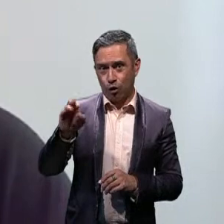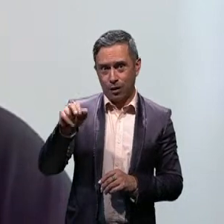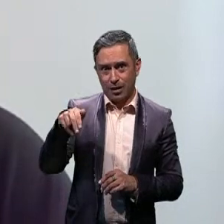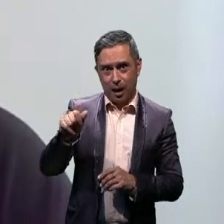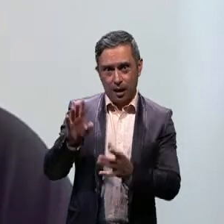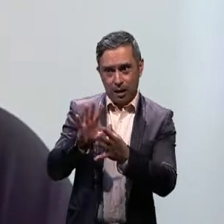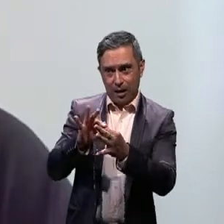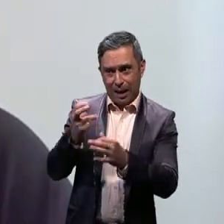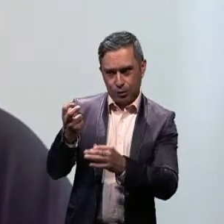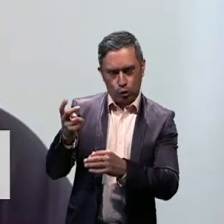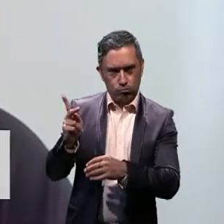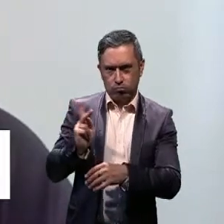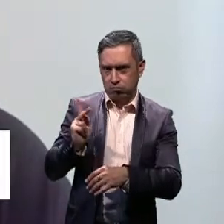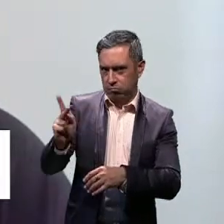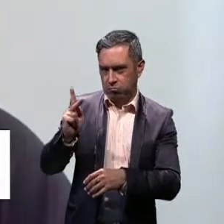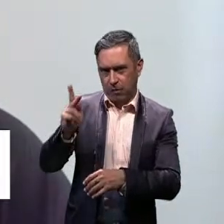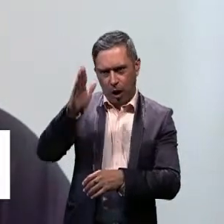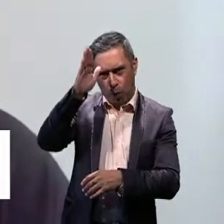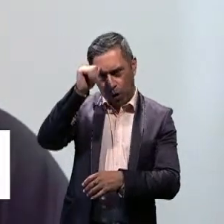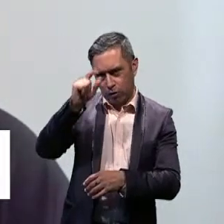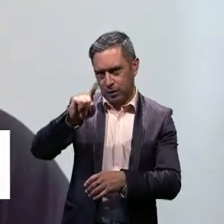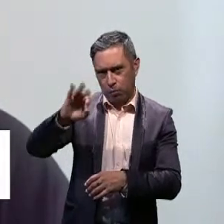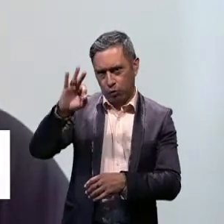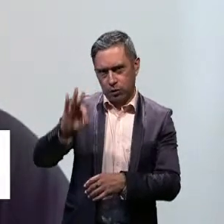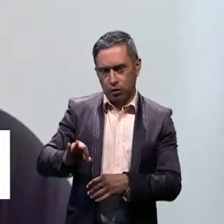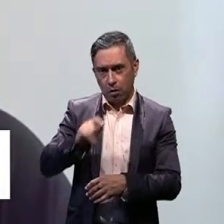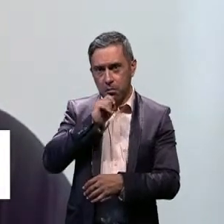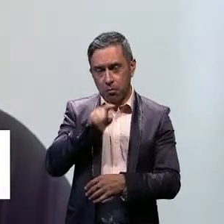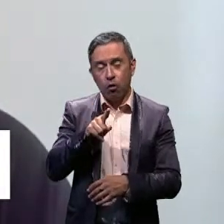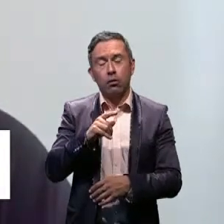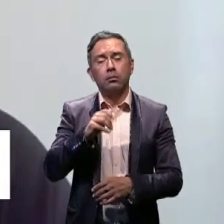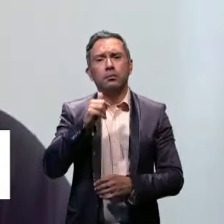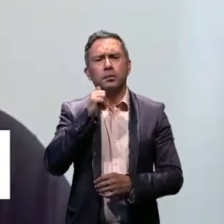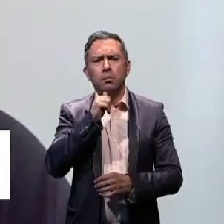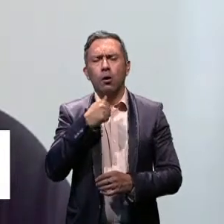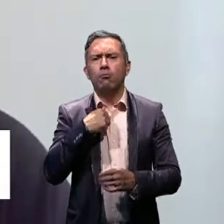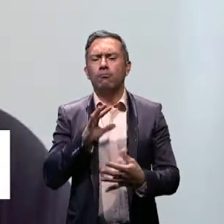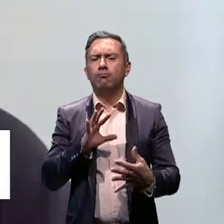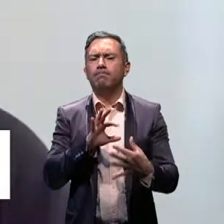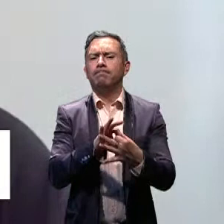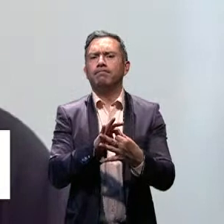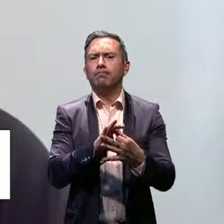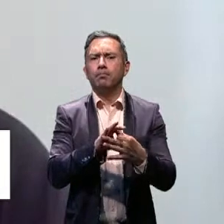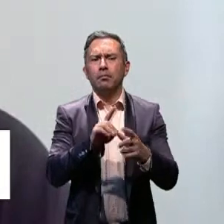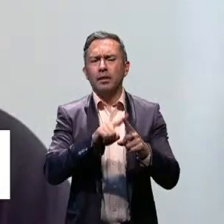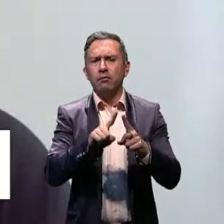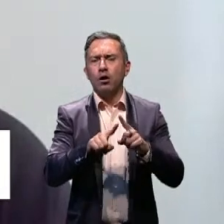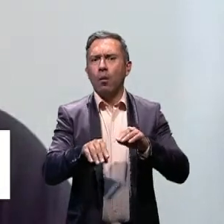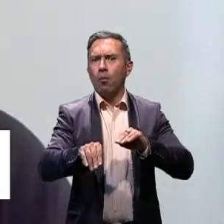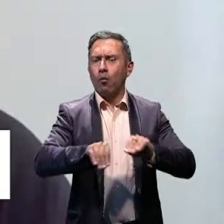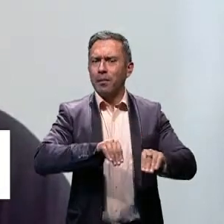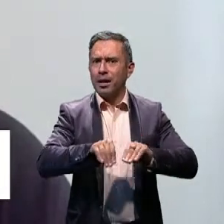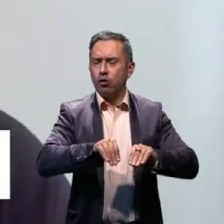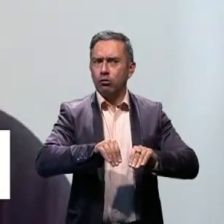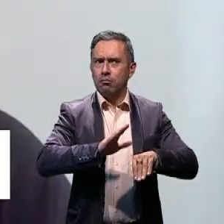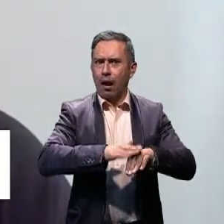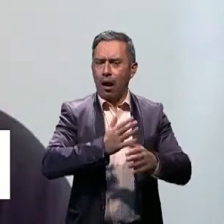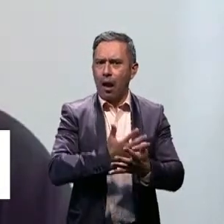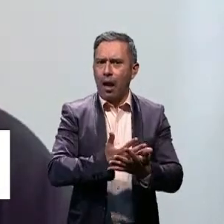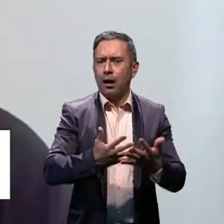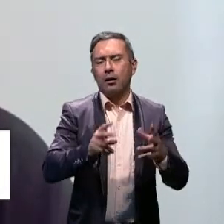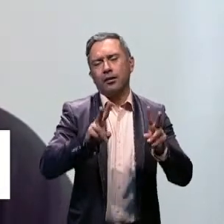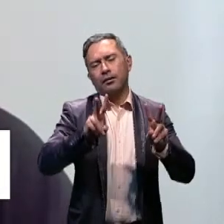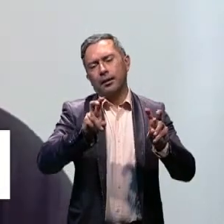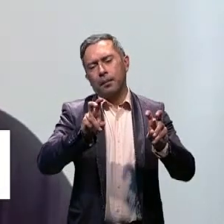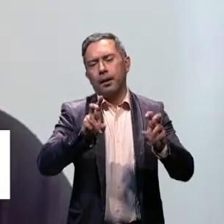mean, I am in agreement with Carolina 100%, and I think that we have had very